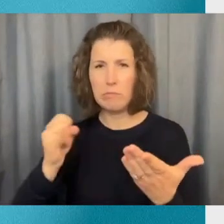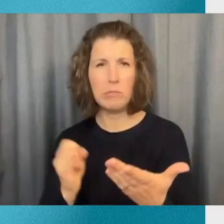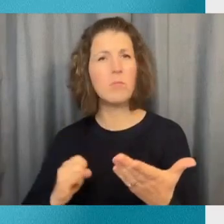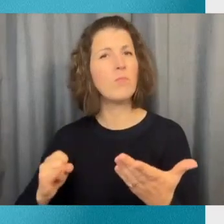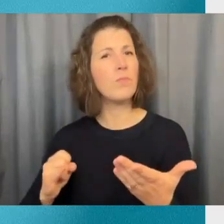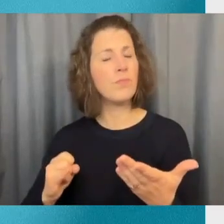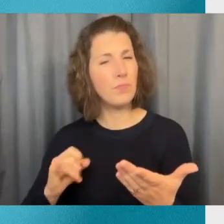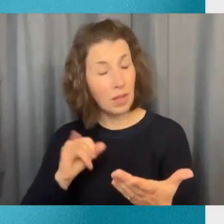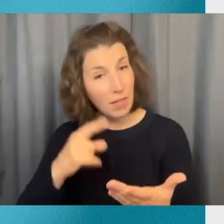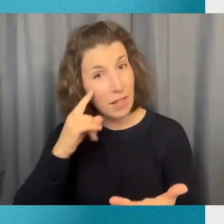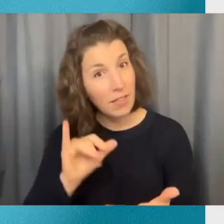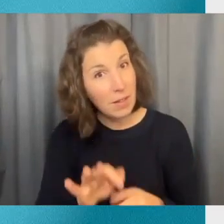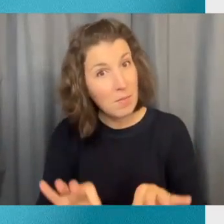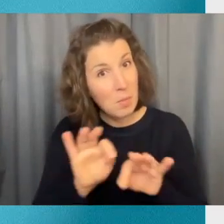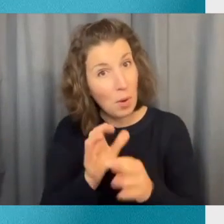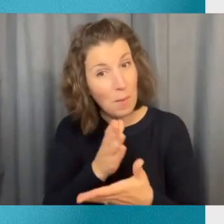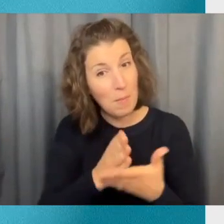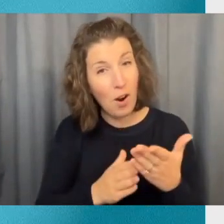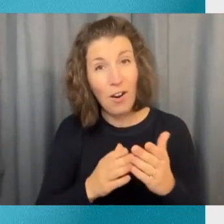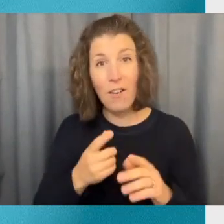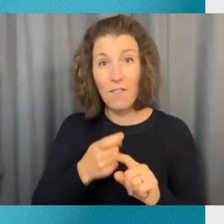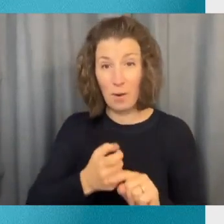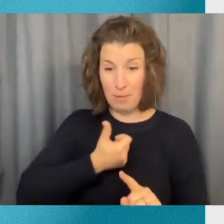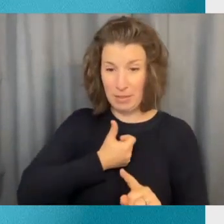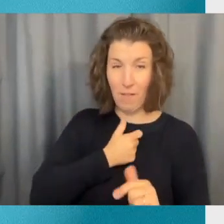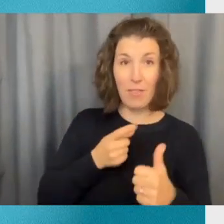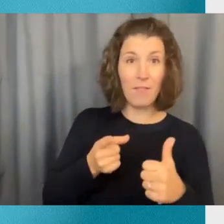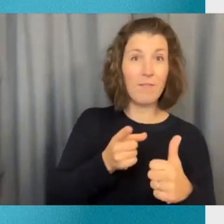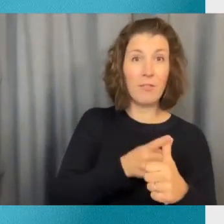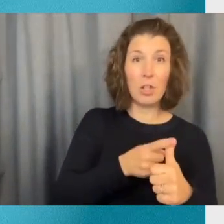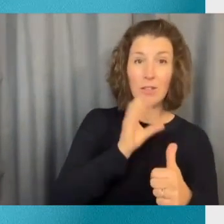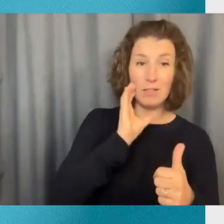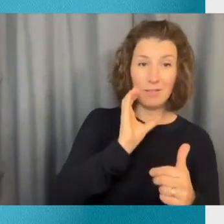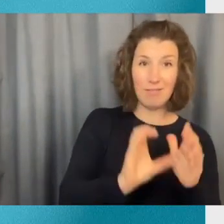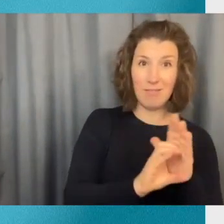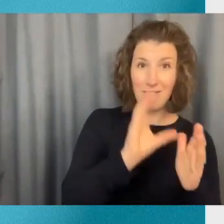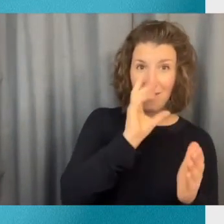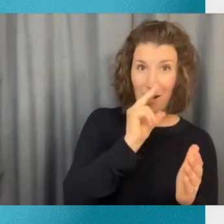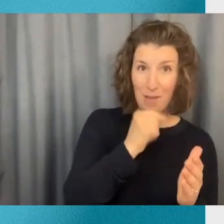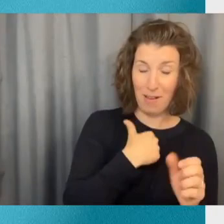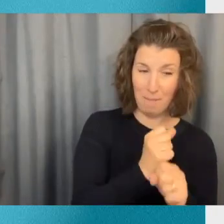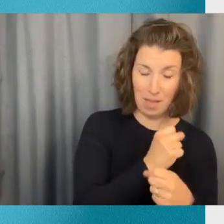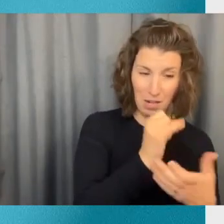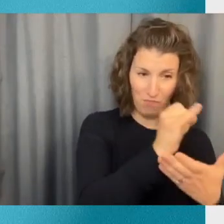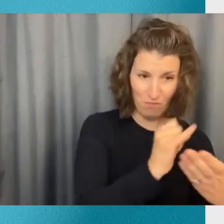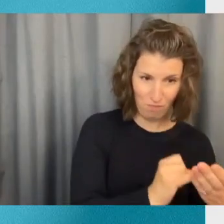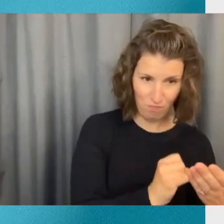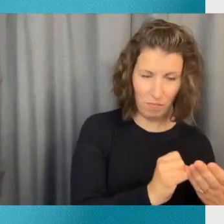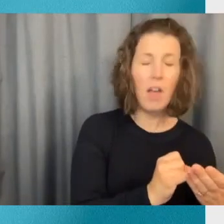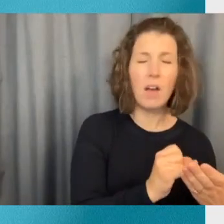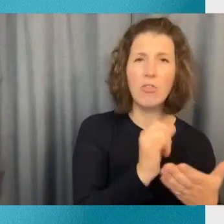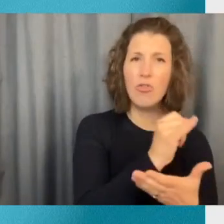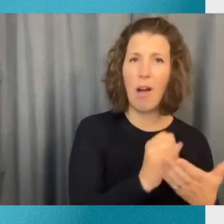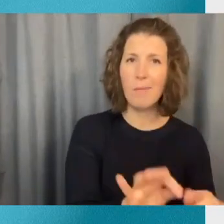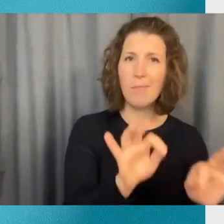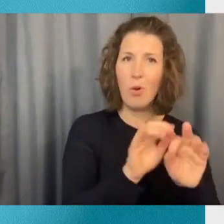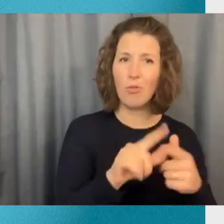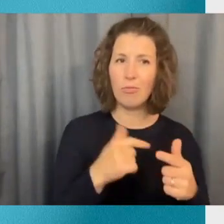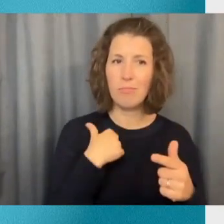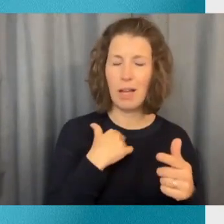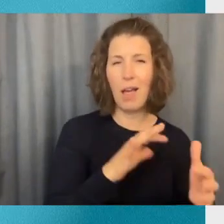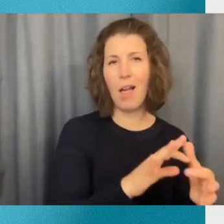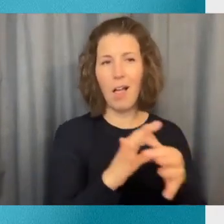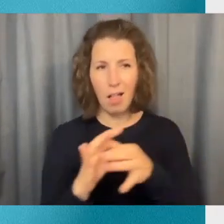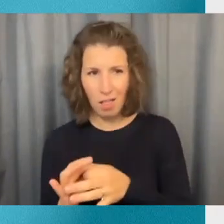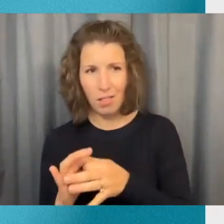part of why, even from that first comic I made, drawing is important to me in conjunction with text, right?